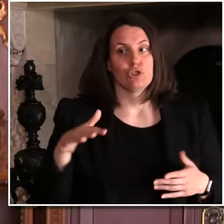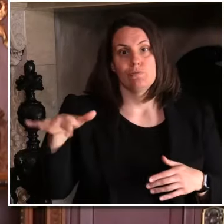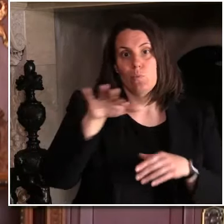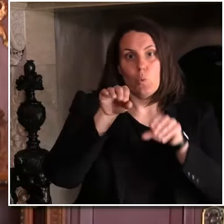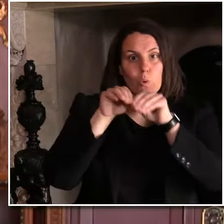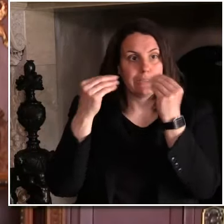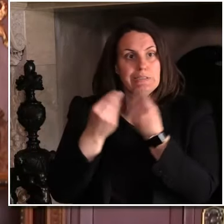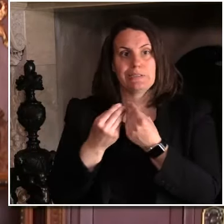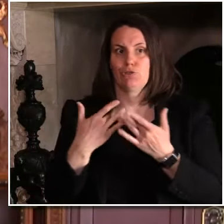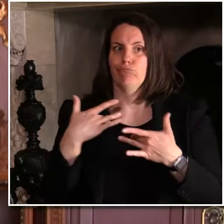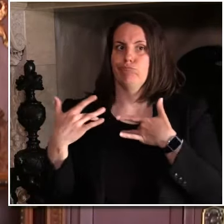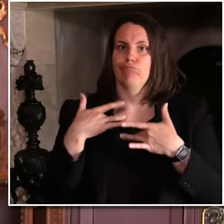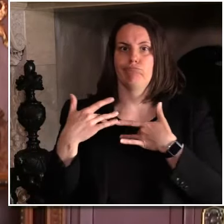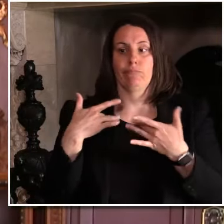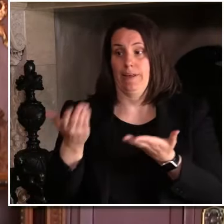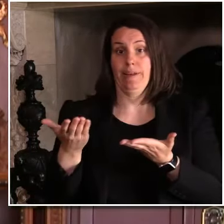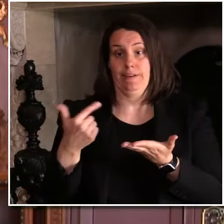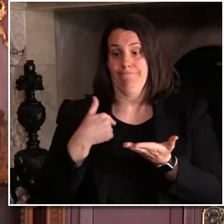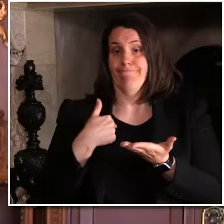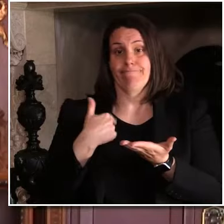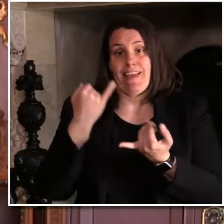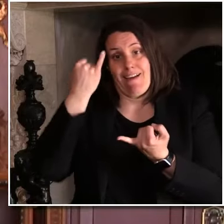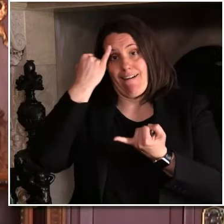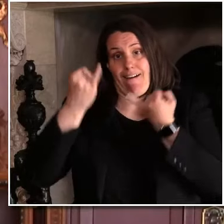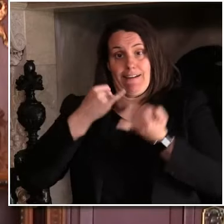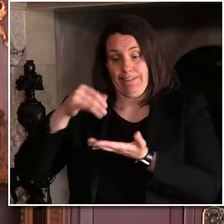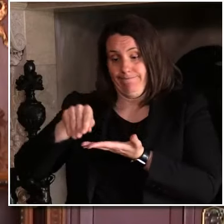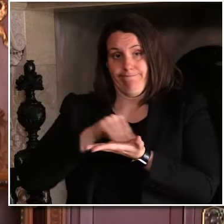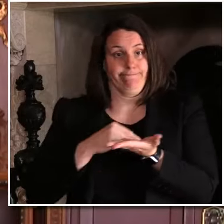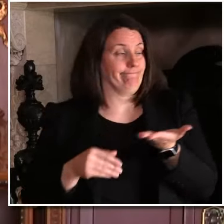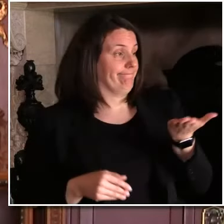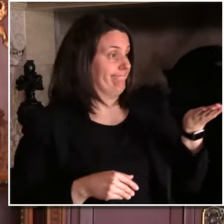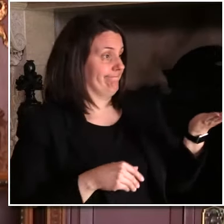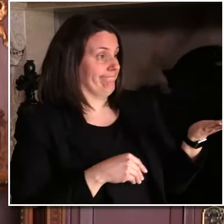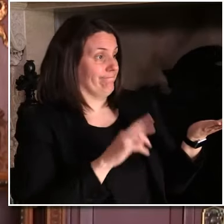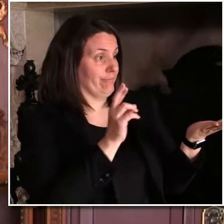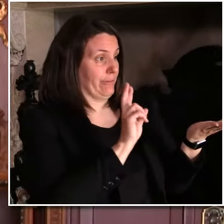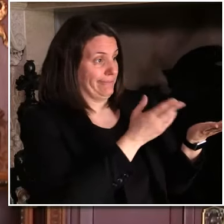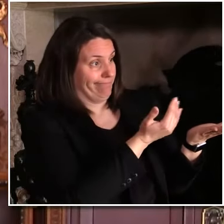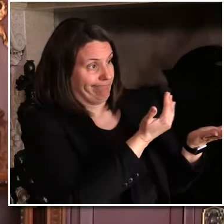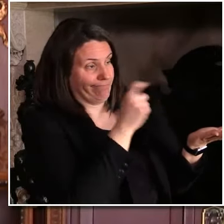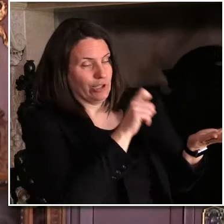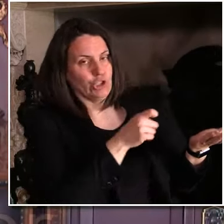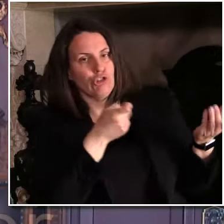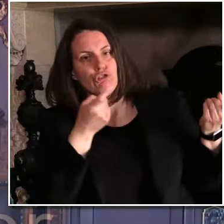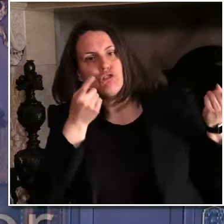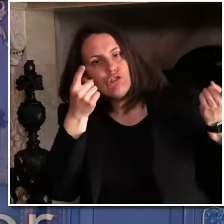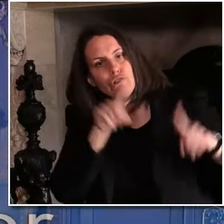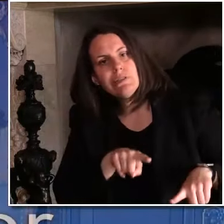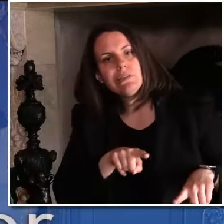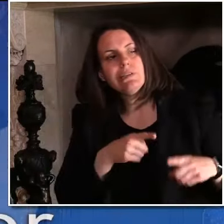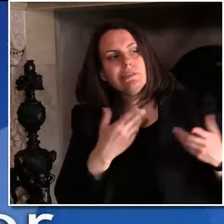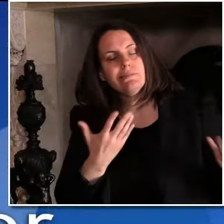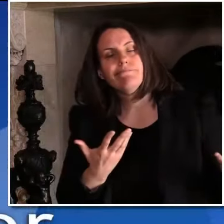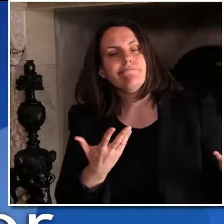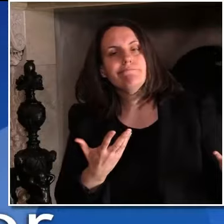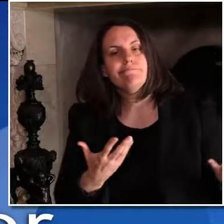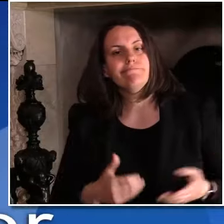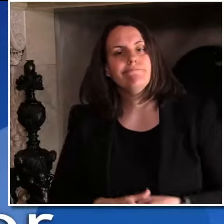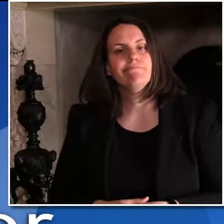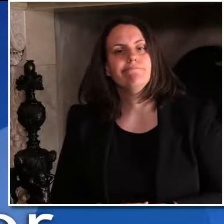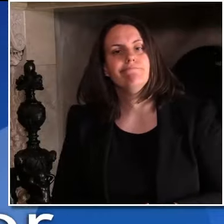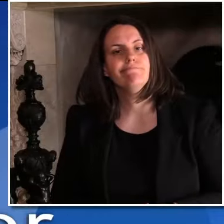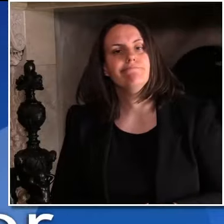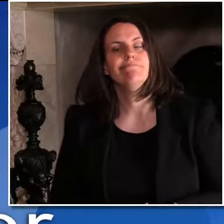that we can get our Republican friends to agree to. Thank you, Stephanie. To Jeremy Janine now